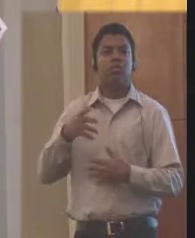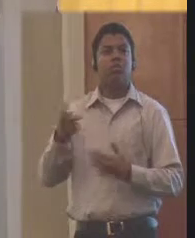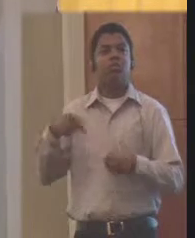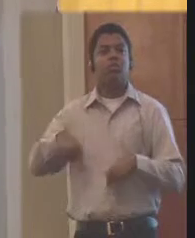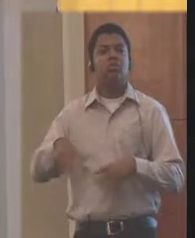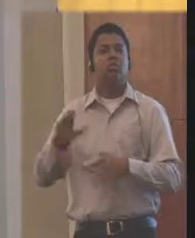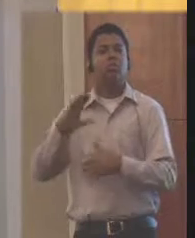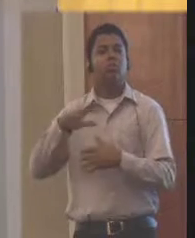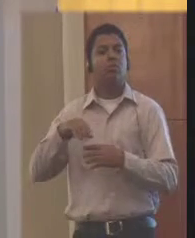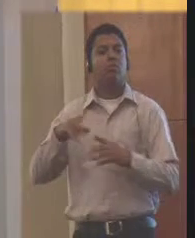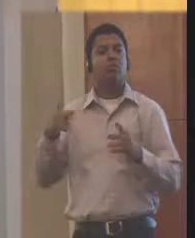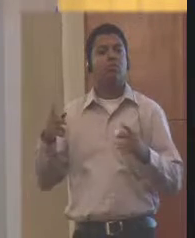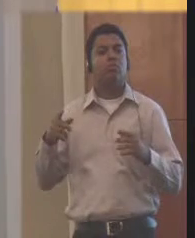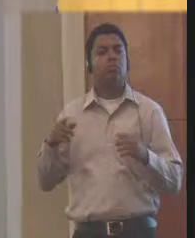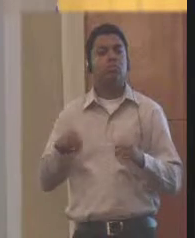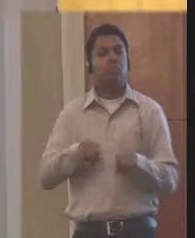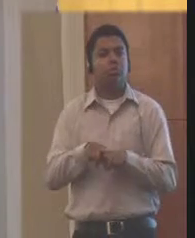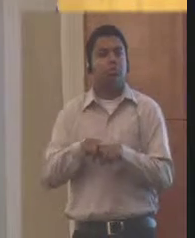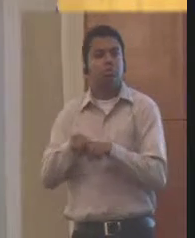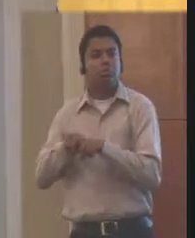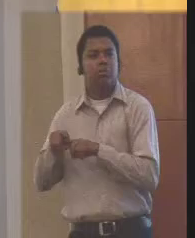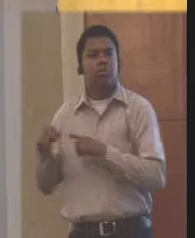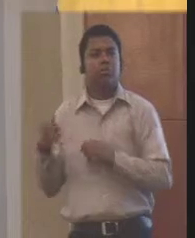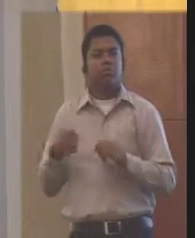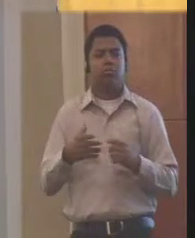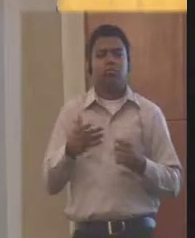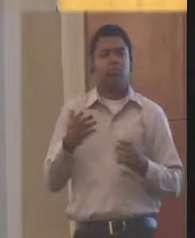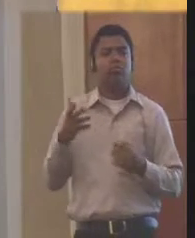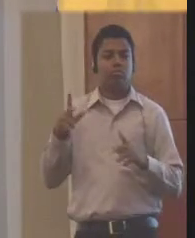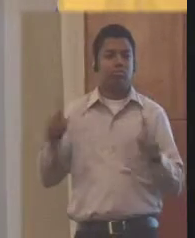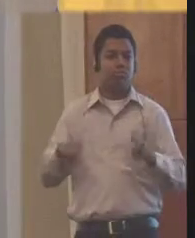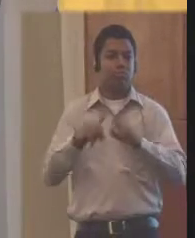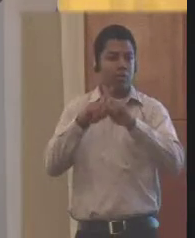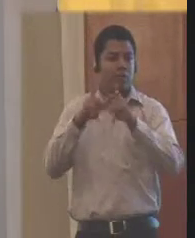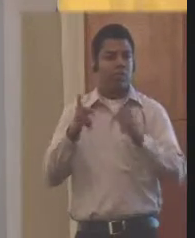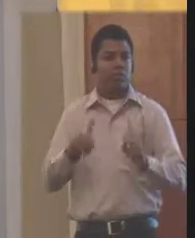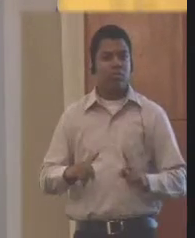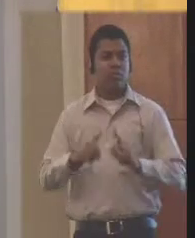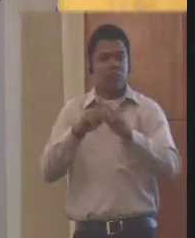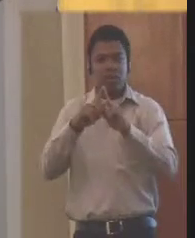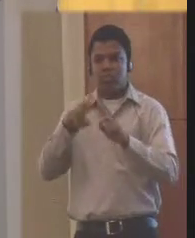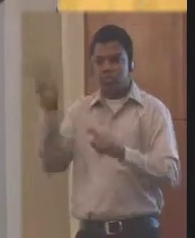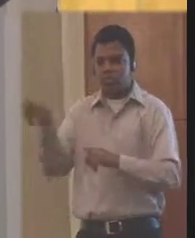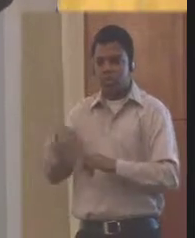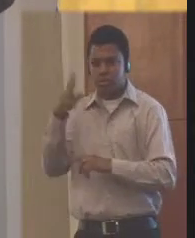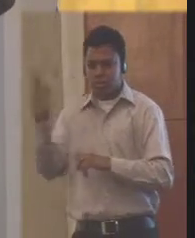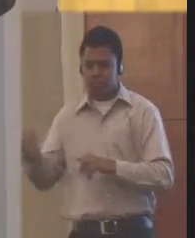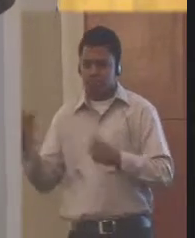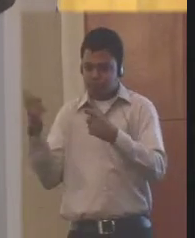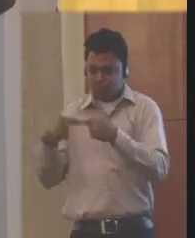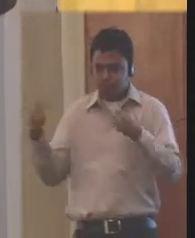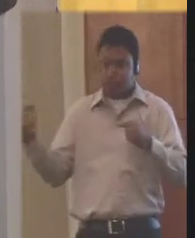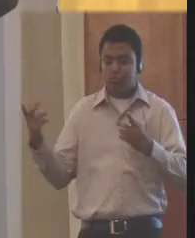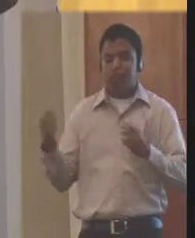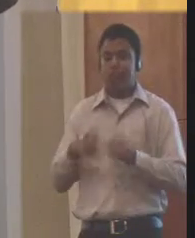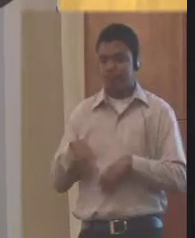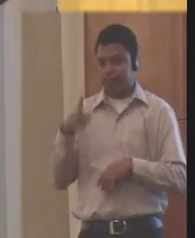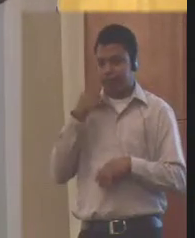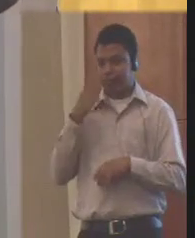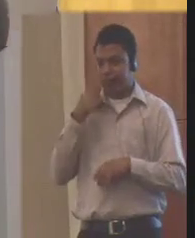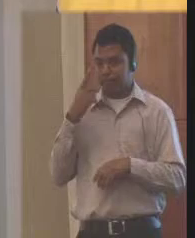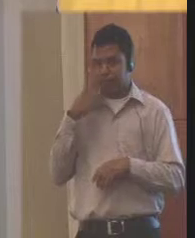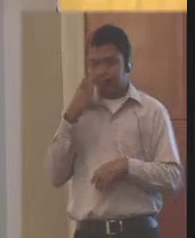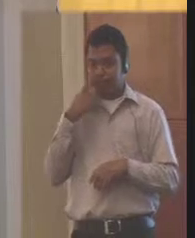And since the French have great rivalry with the English, I have to show you that also the French government produces its business continuity